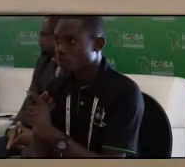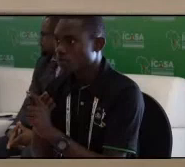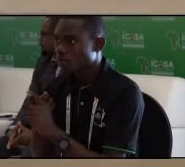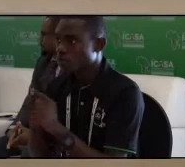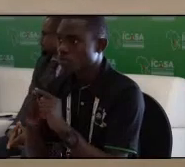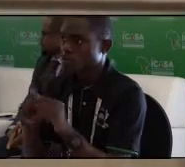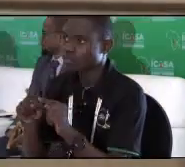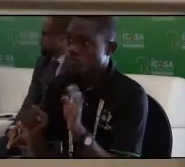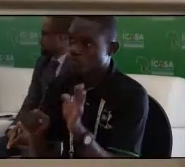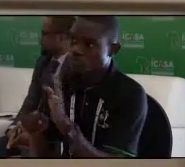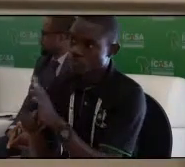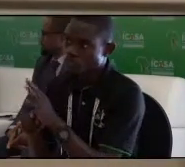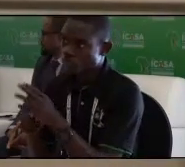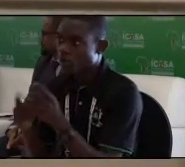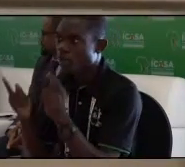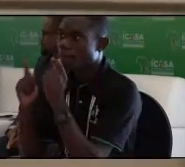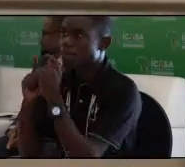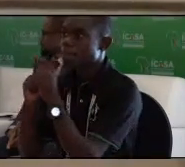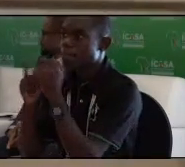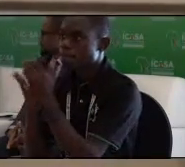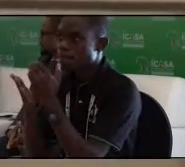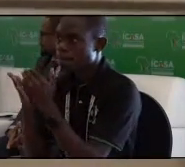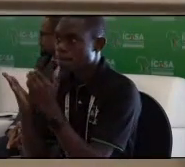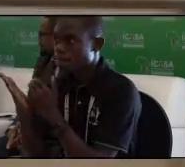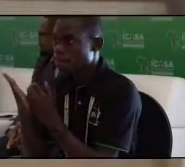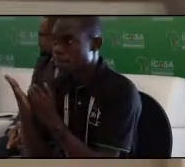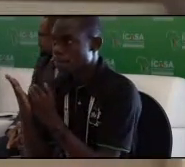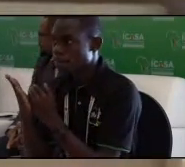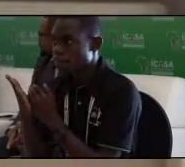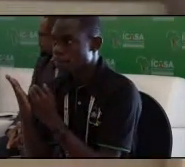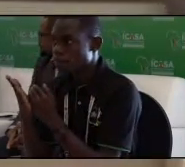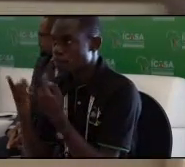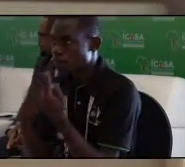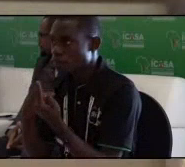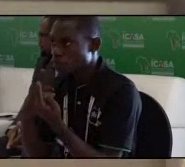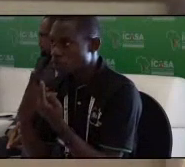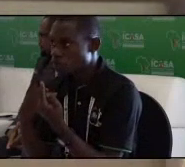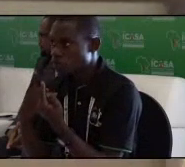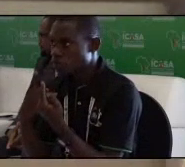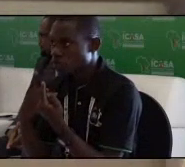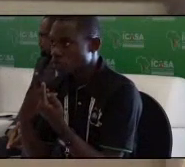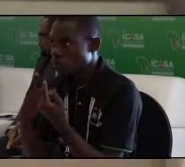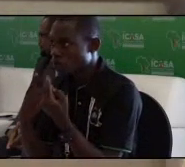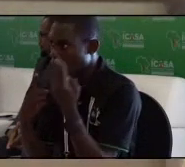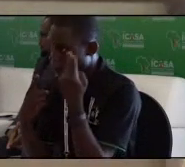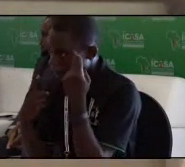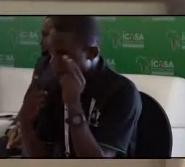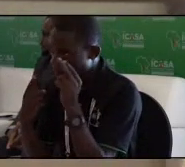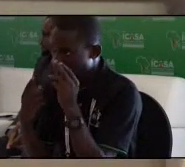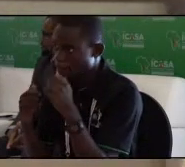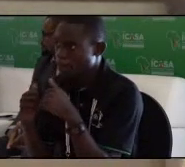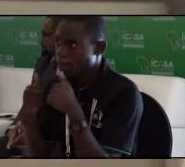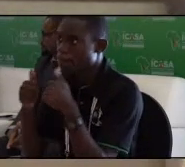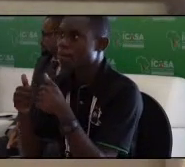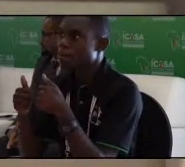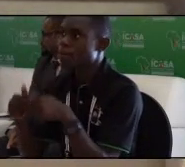apart from the HTS, the self-testing guidelines or HTS guidelines, we also have a very beautiful protocol, entry